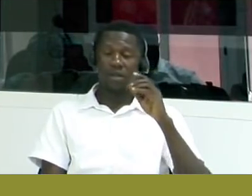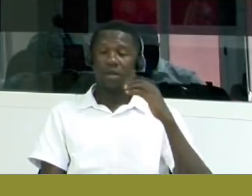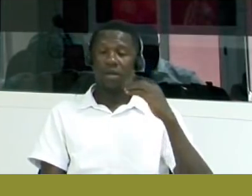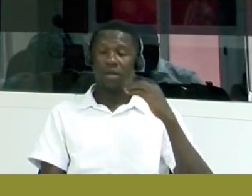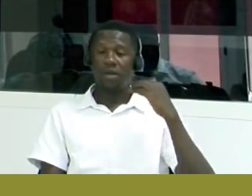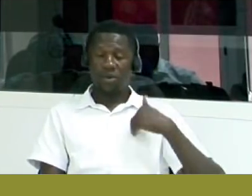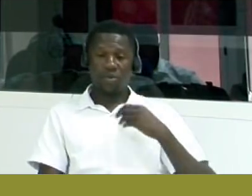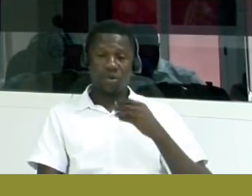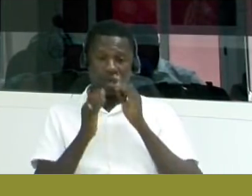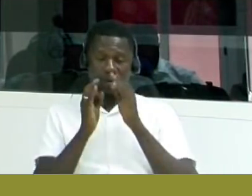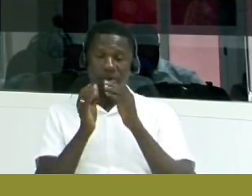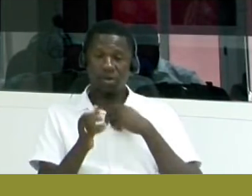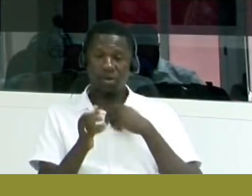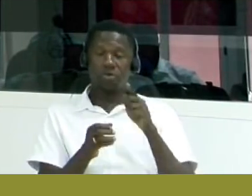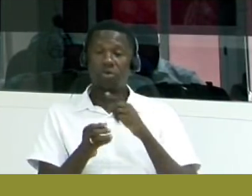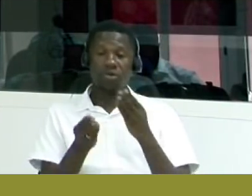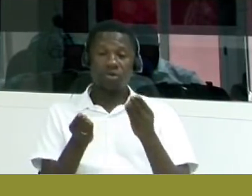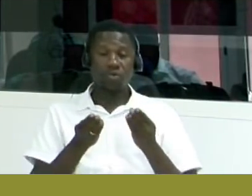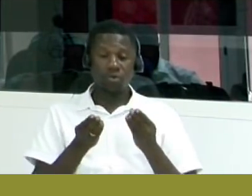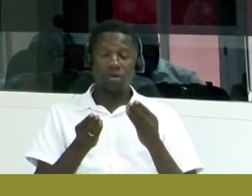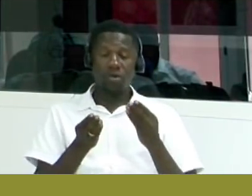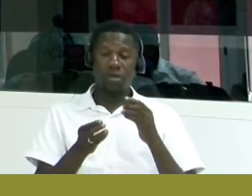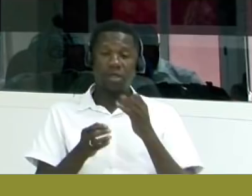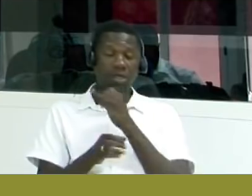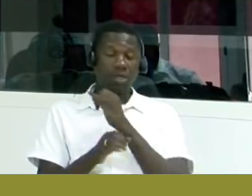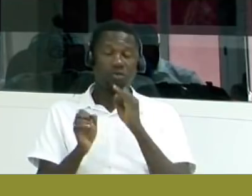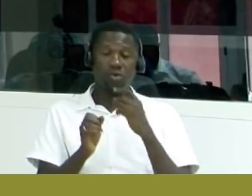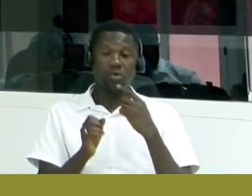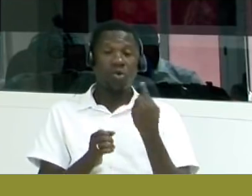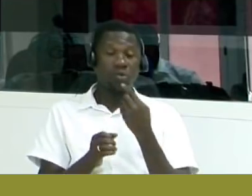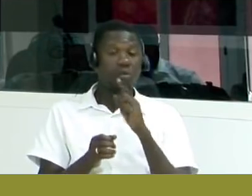that politicians were under the whole issue.